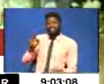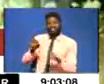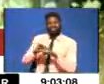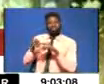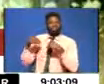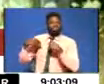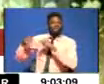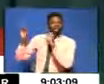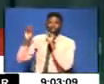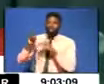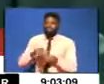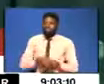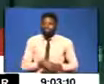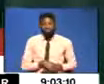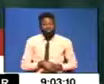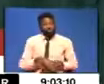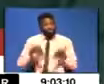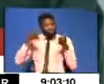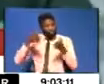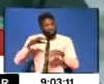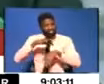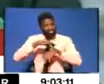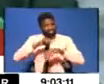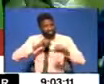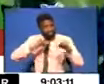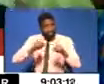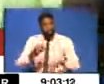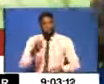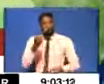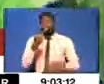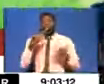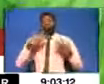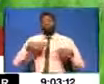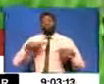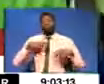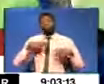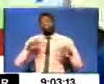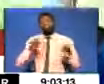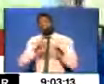leo Musalia, it has already claimed two victims.